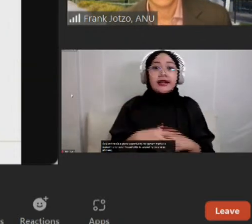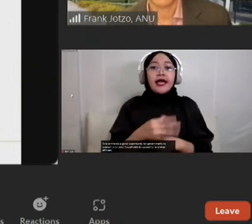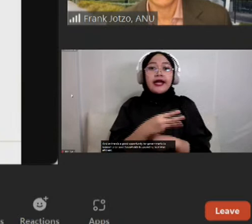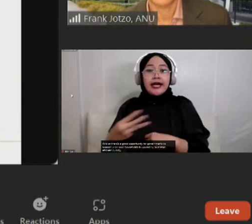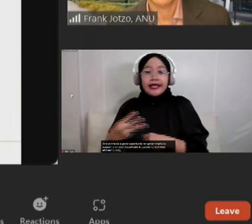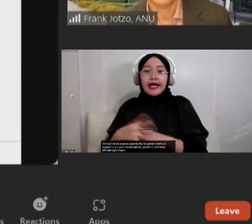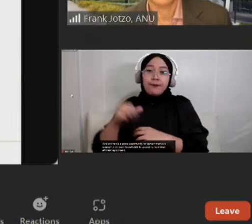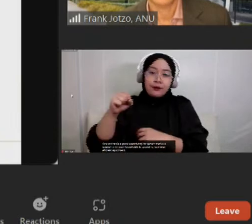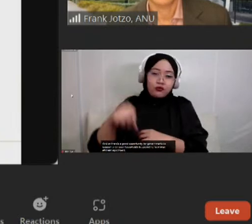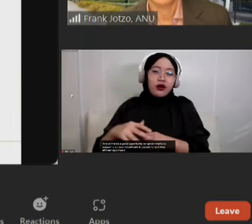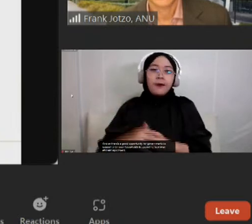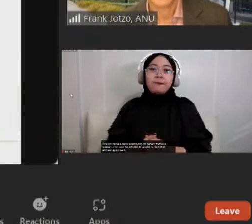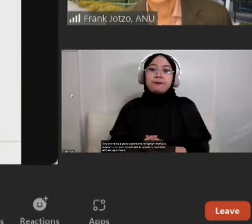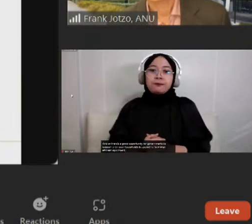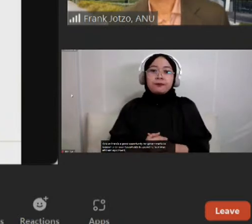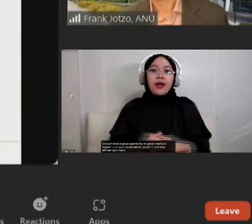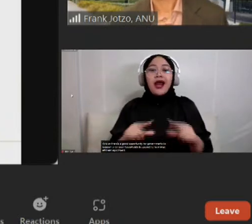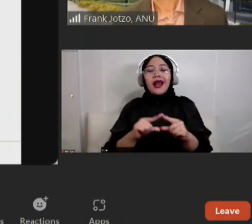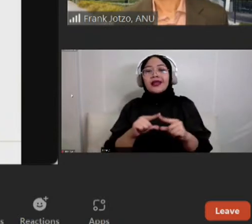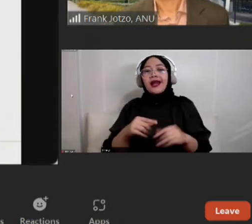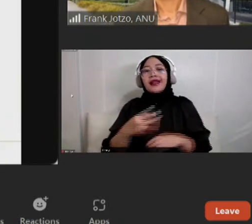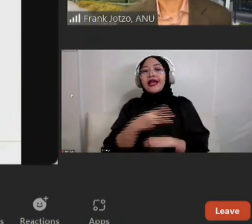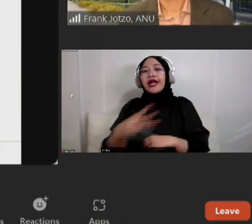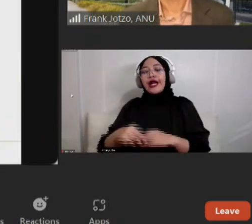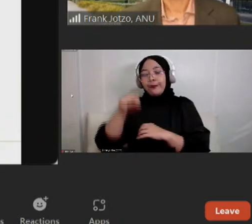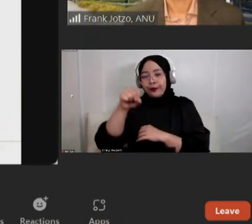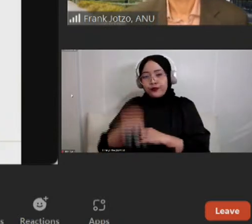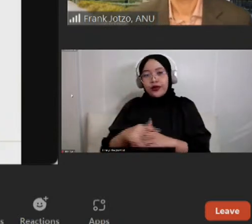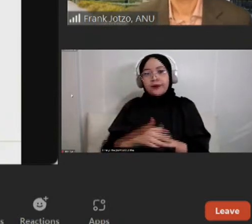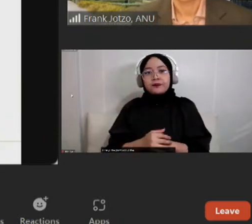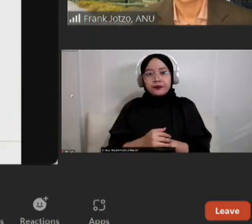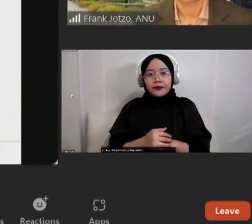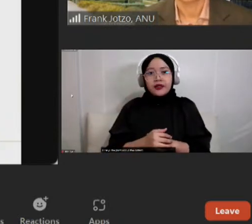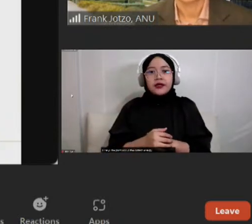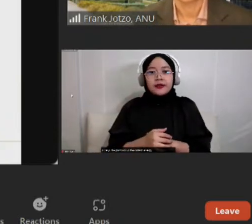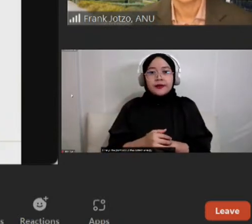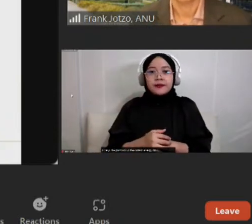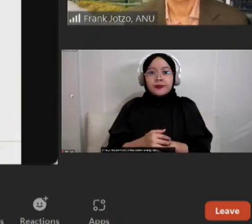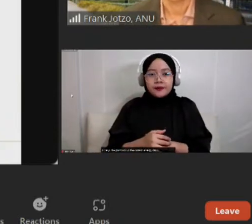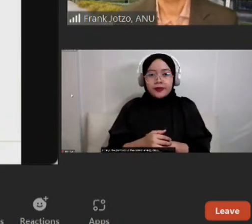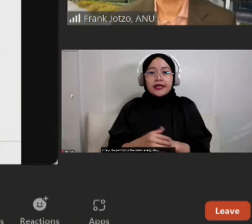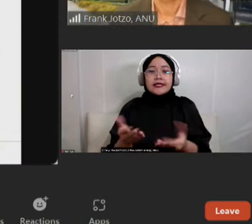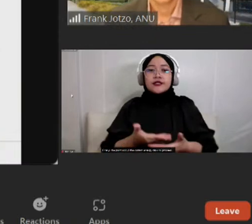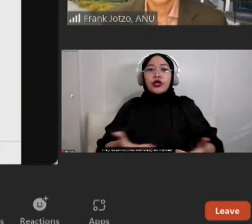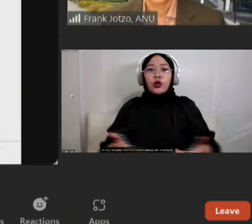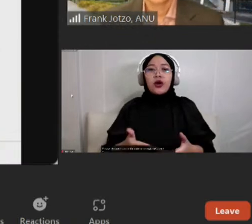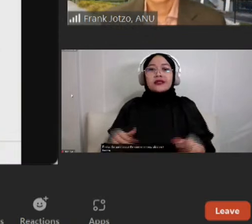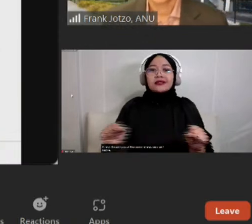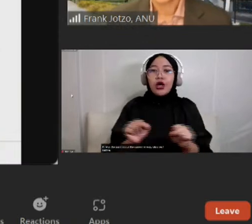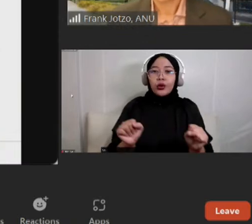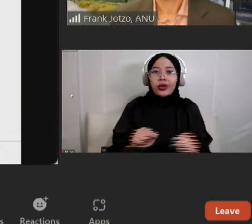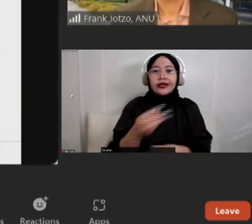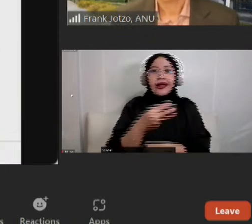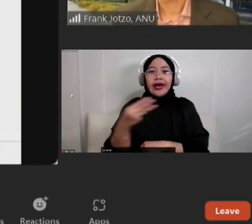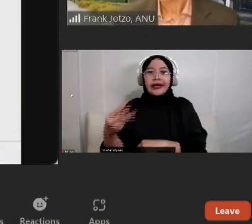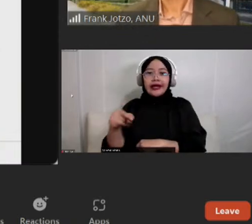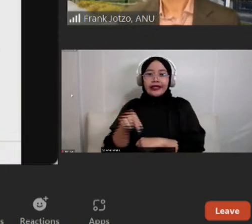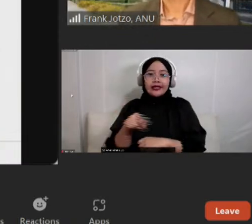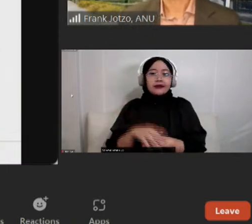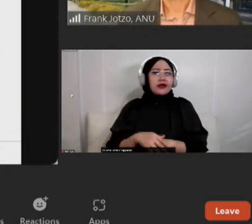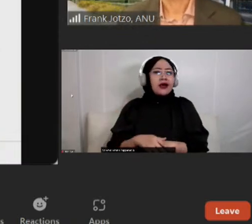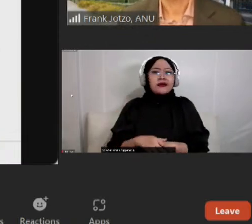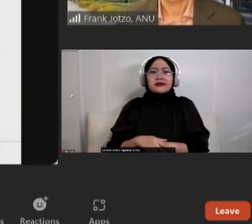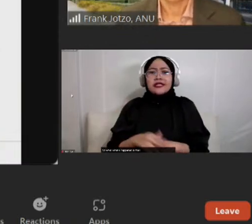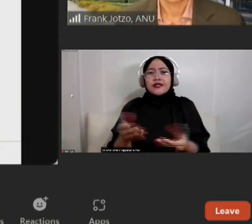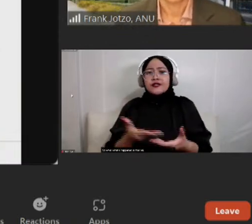energy-efficient equipment. Finally, the point about the current energy crisis that we're seeing. So what's happened